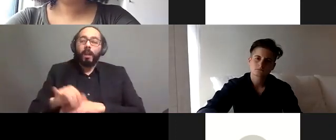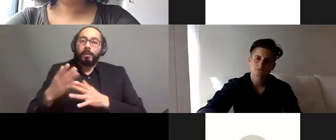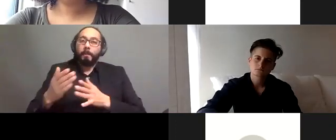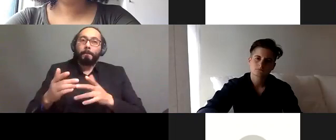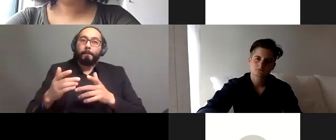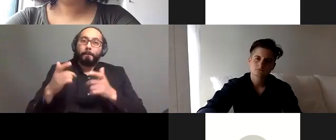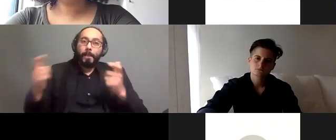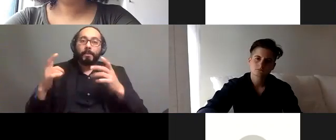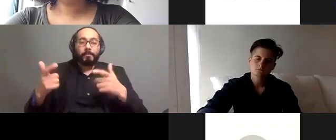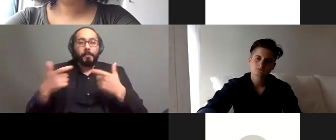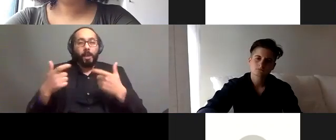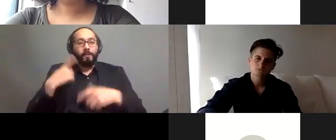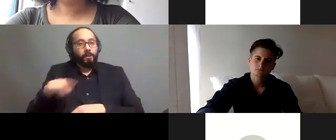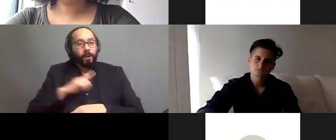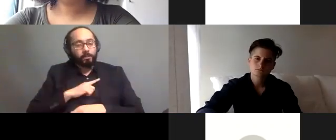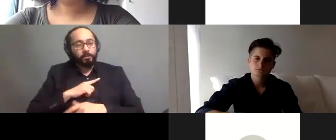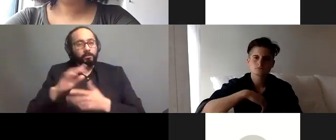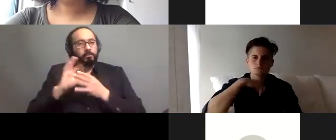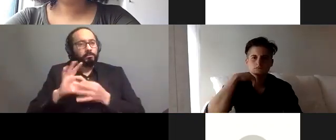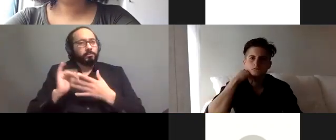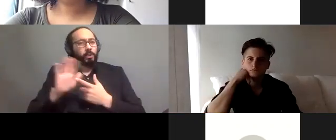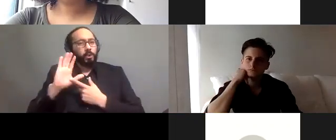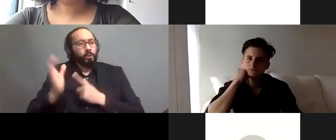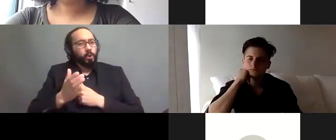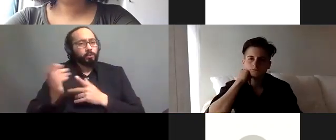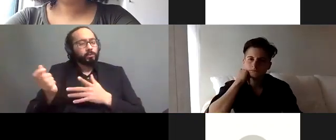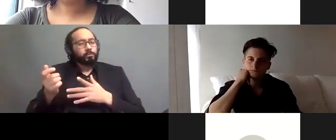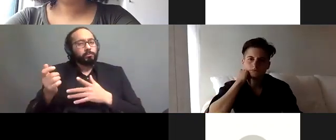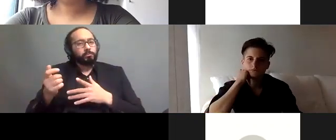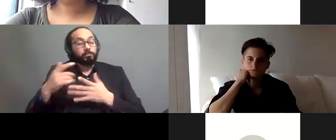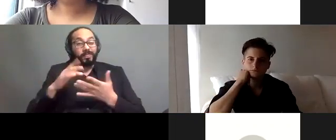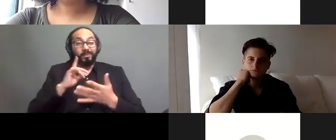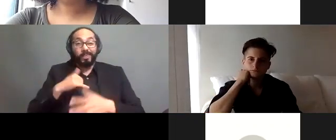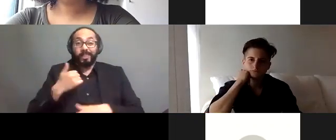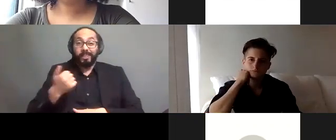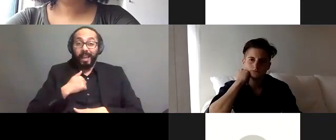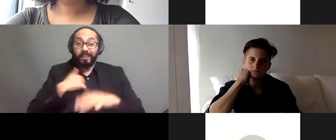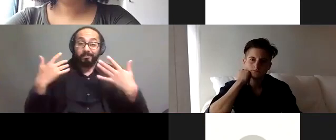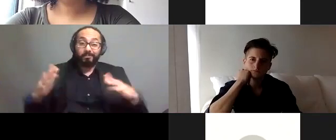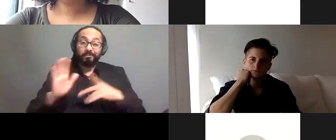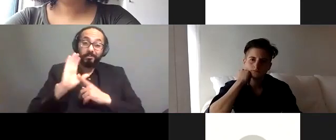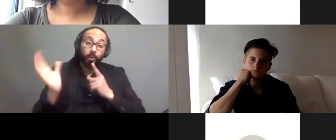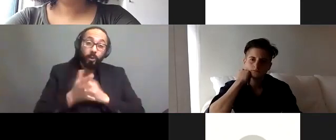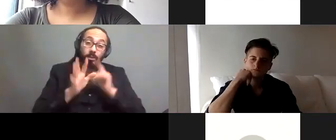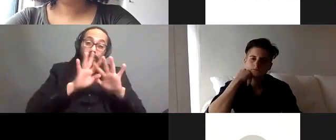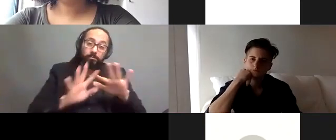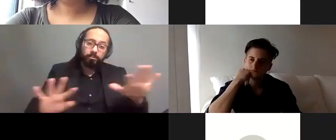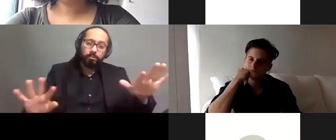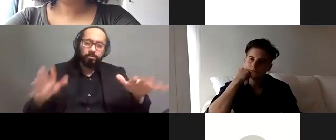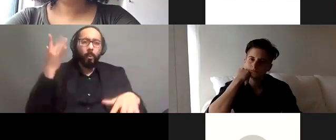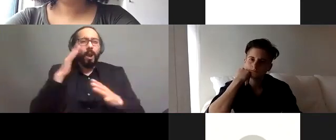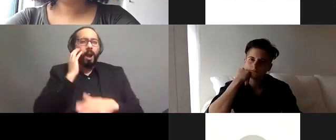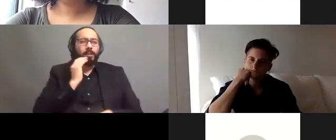I think, especially when you think about how multicultural Canada is. And with